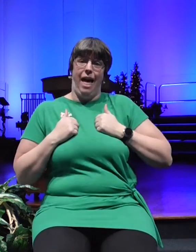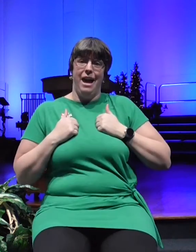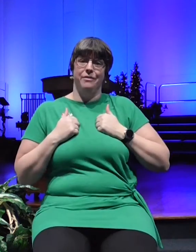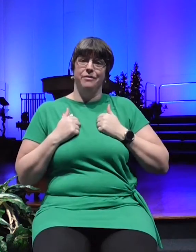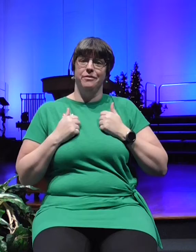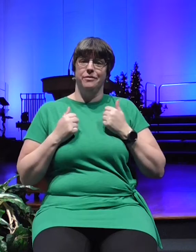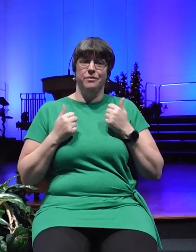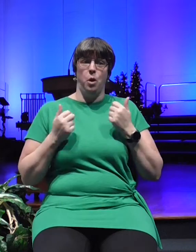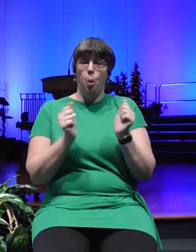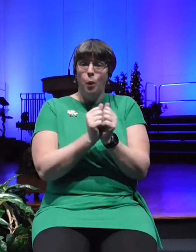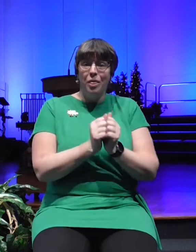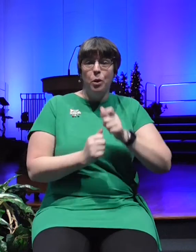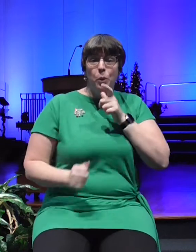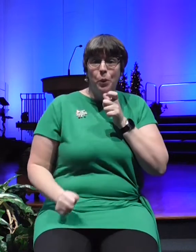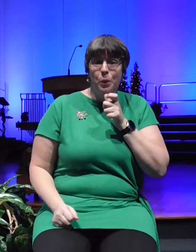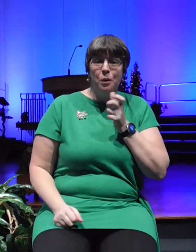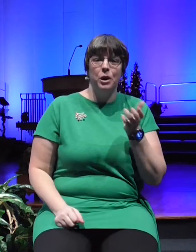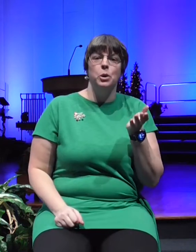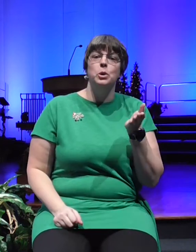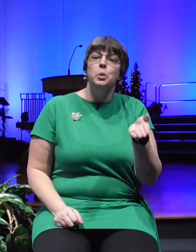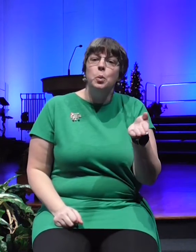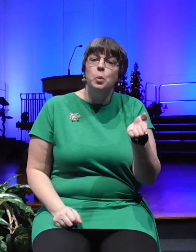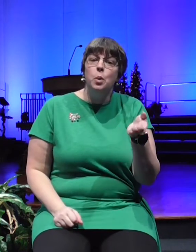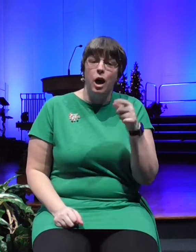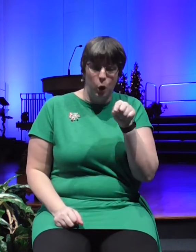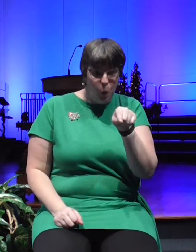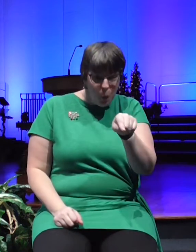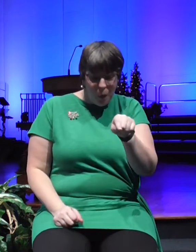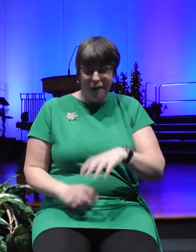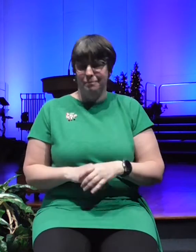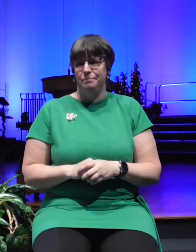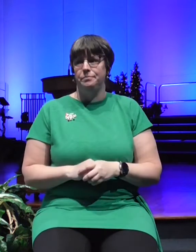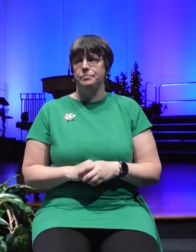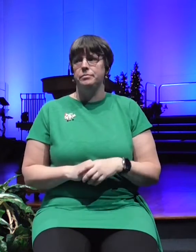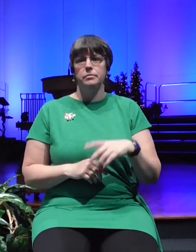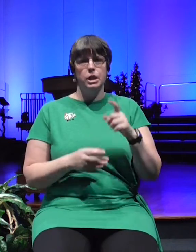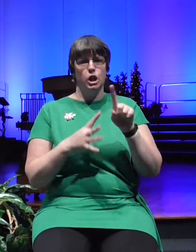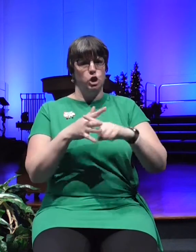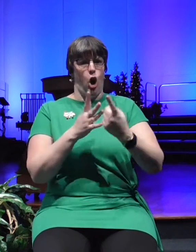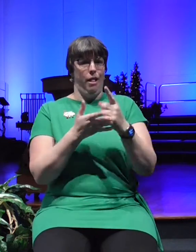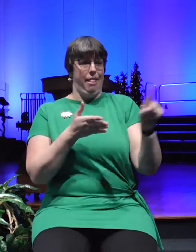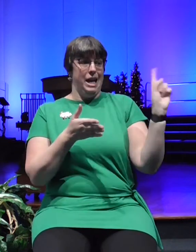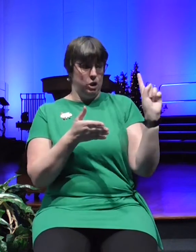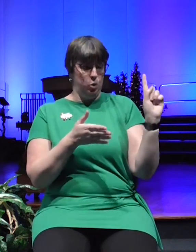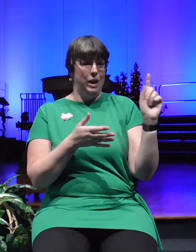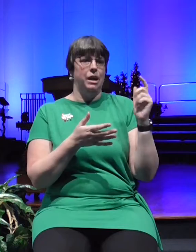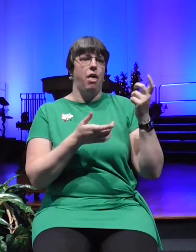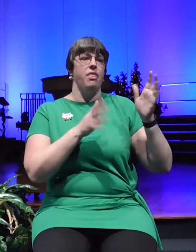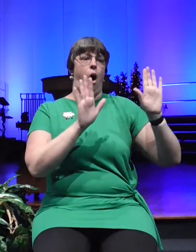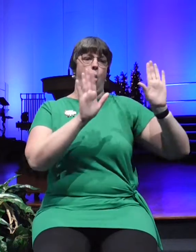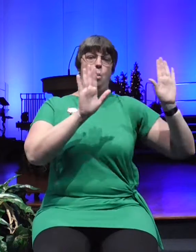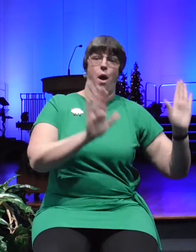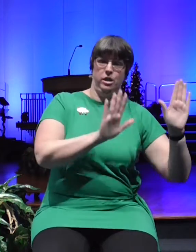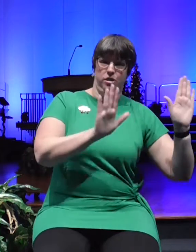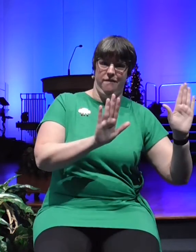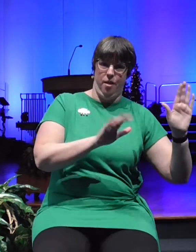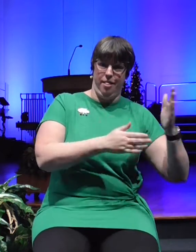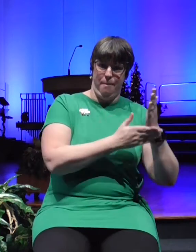We started last week by the conversation was the wonderful aspect of life, and we talked